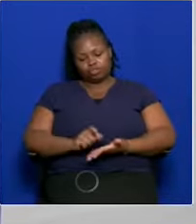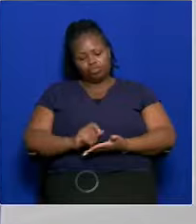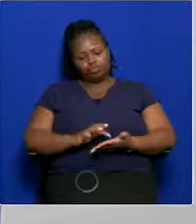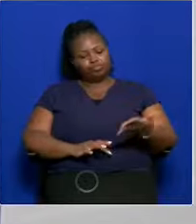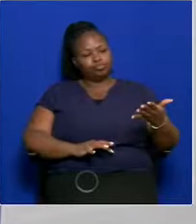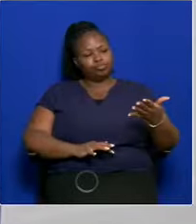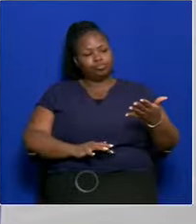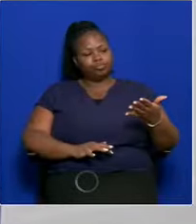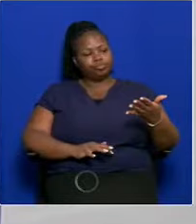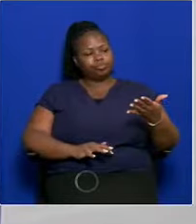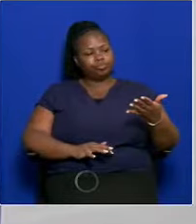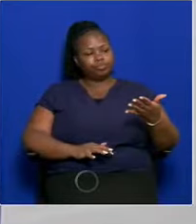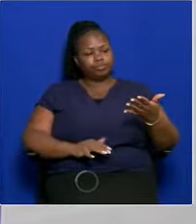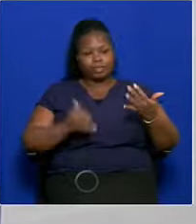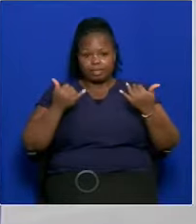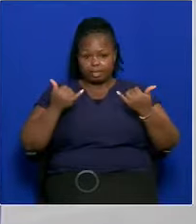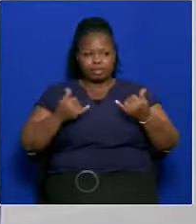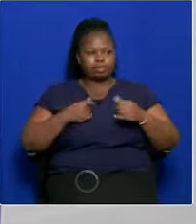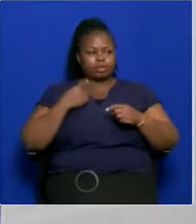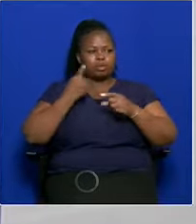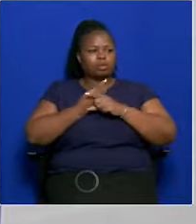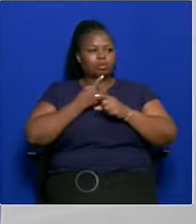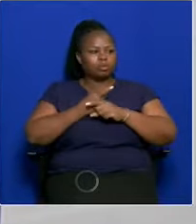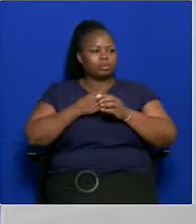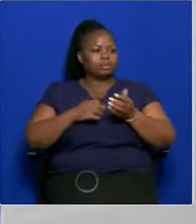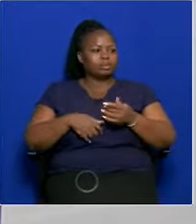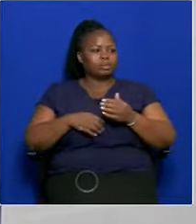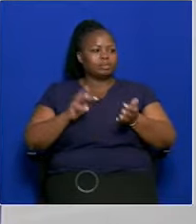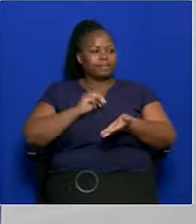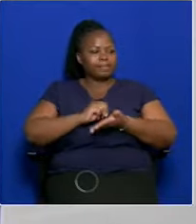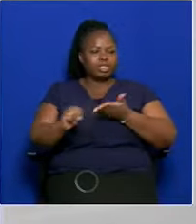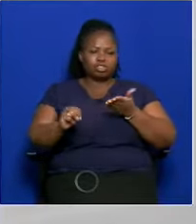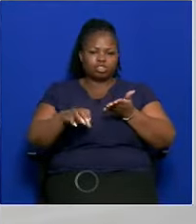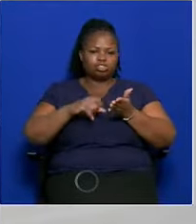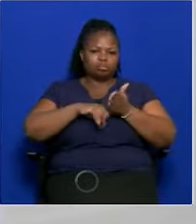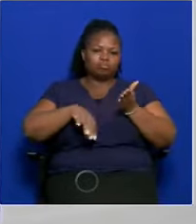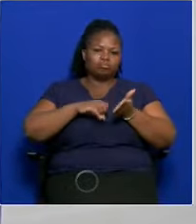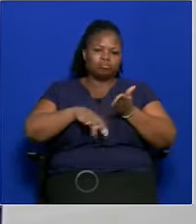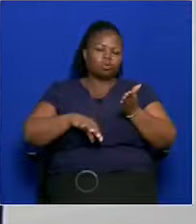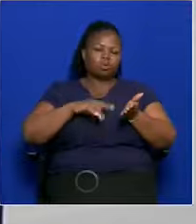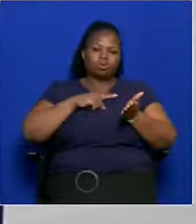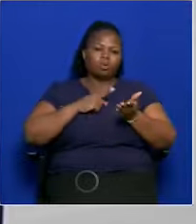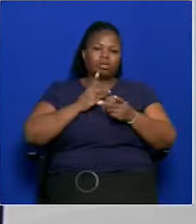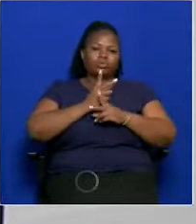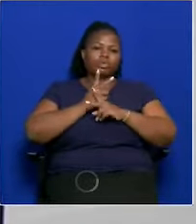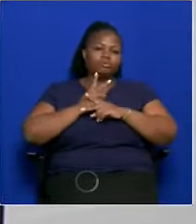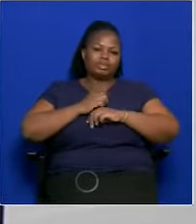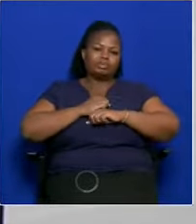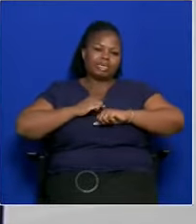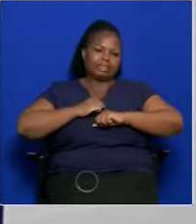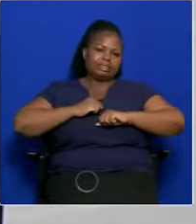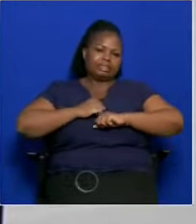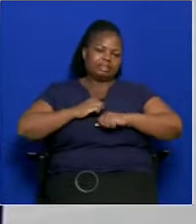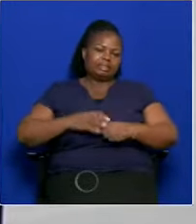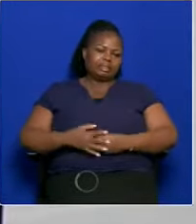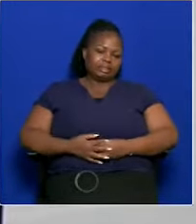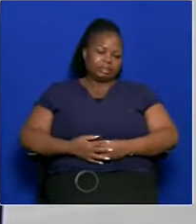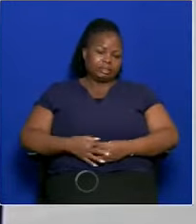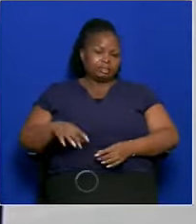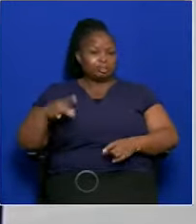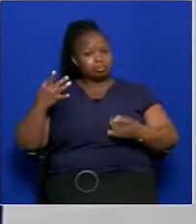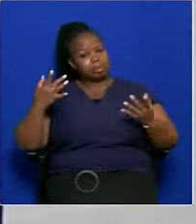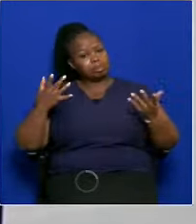now and then I delete my messages for storage purposes, and sometimes it deletes it